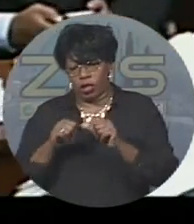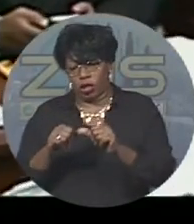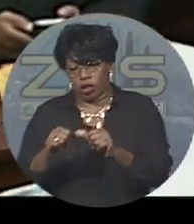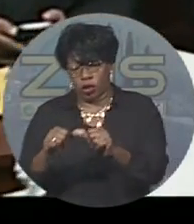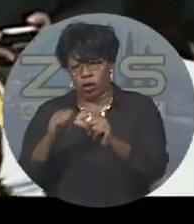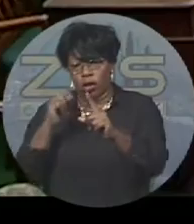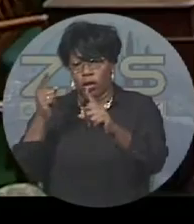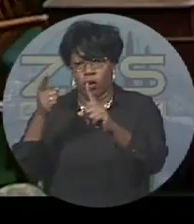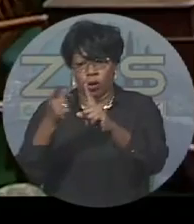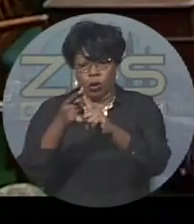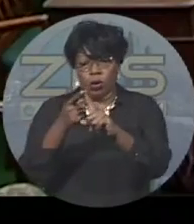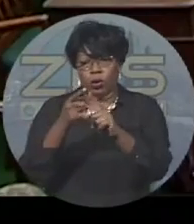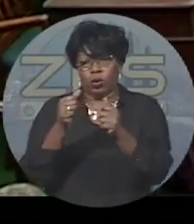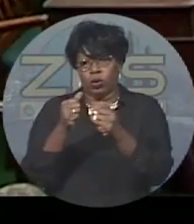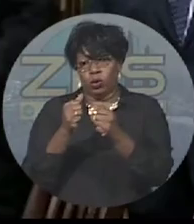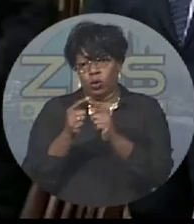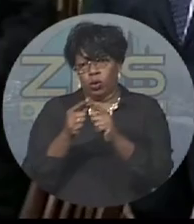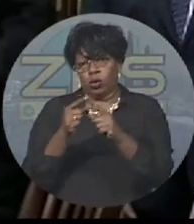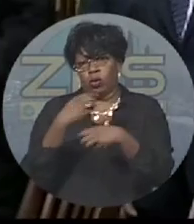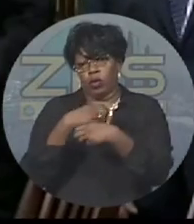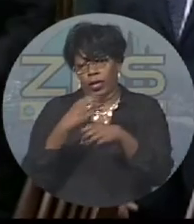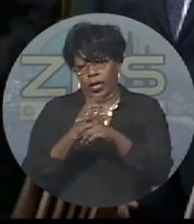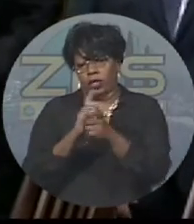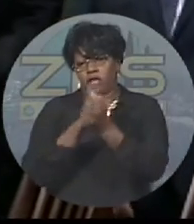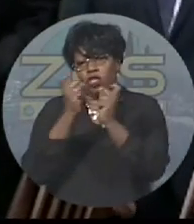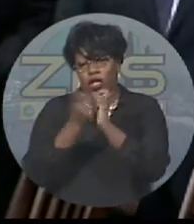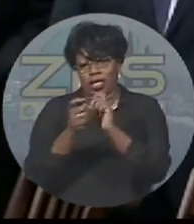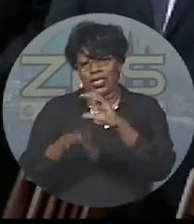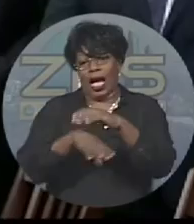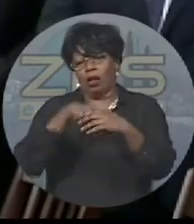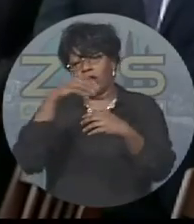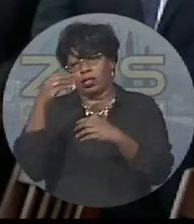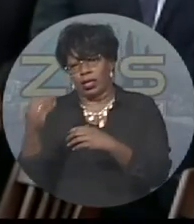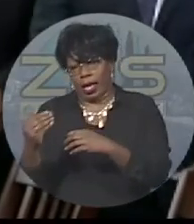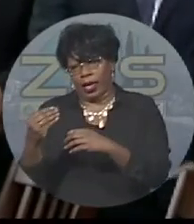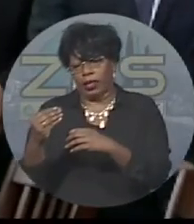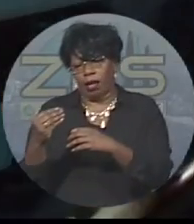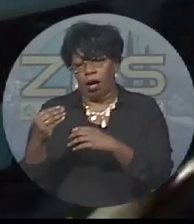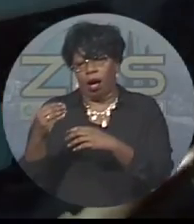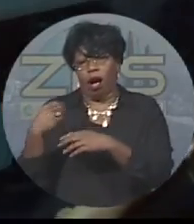mission to effect change from outside Parliament until the general election is held.